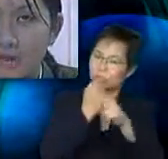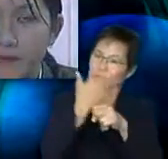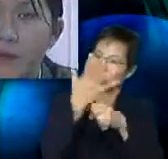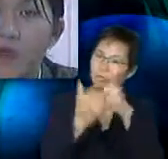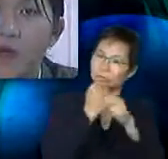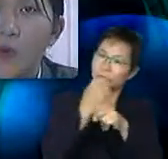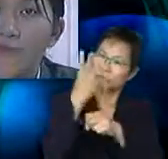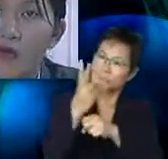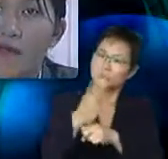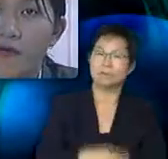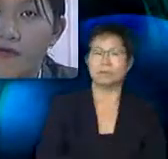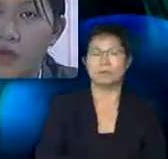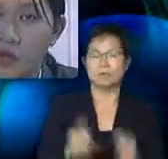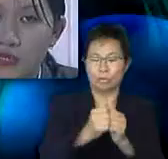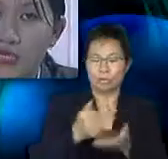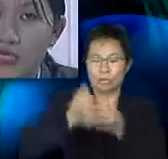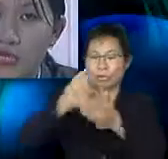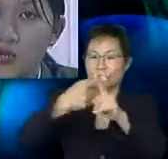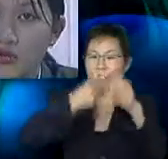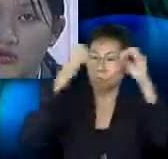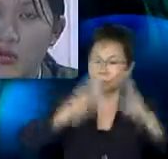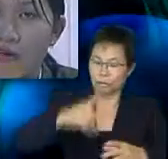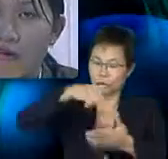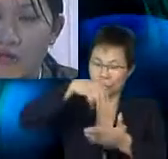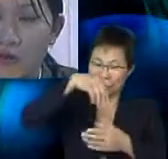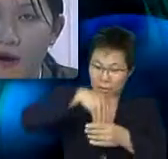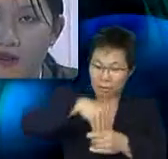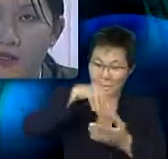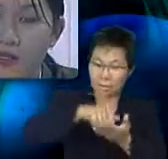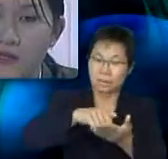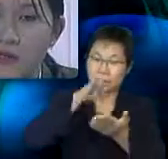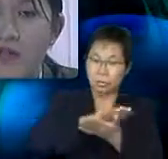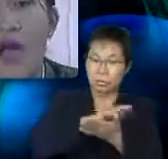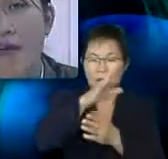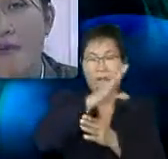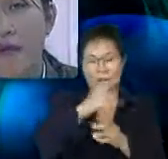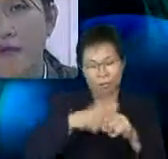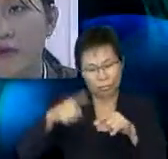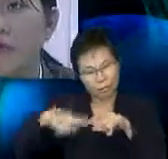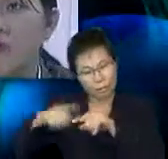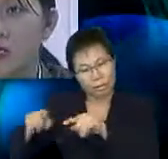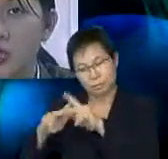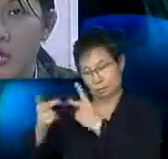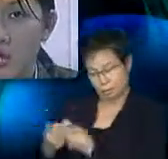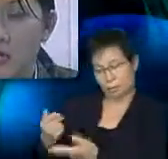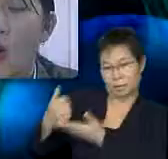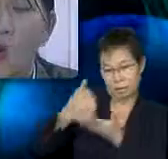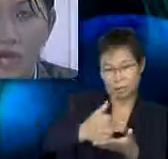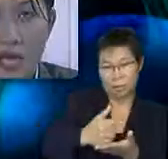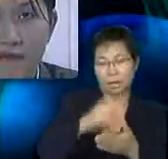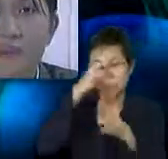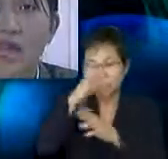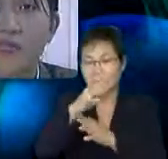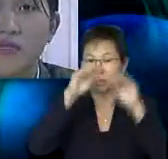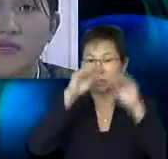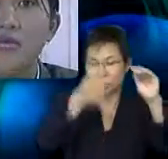6. With the help from the teachers in this school and various parties, I have created a teaching aid which